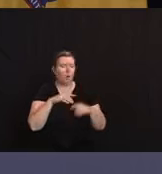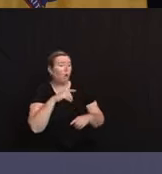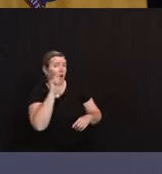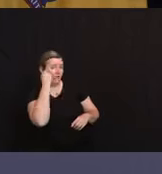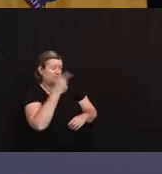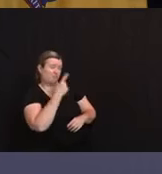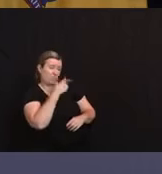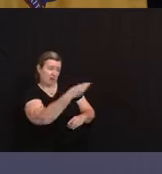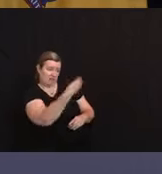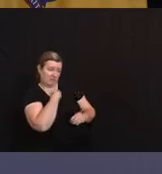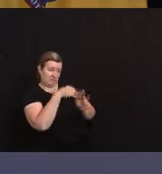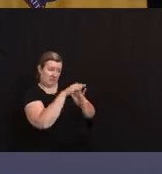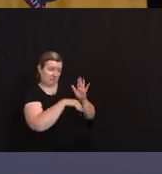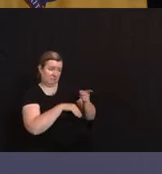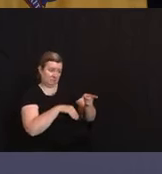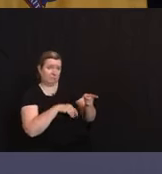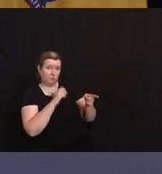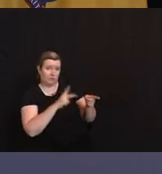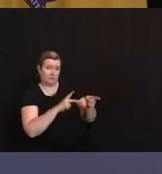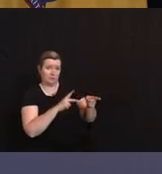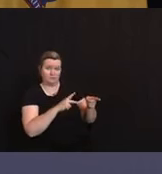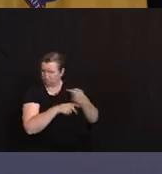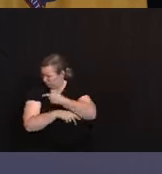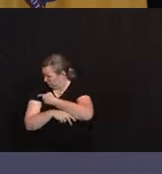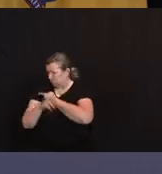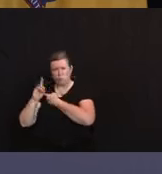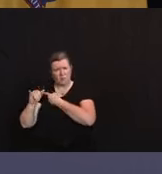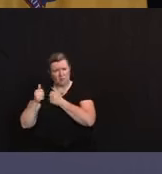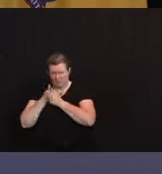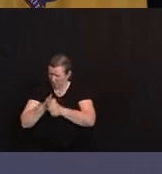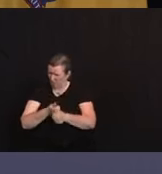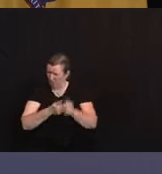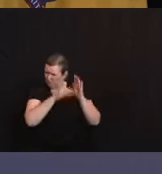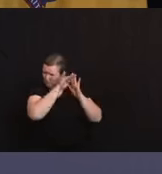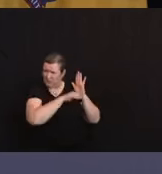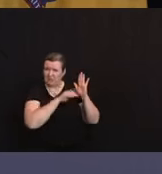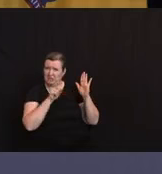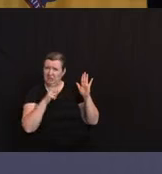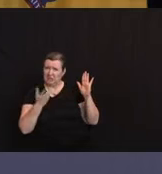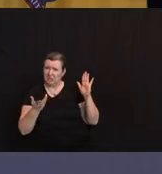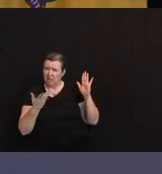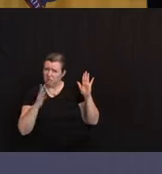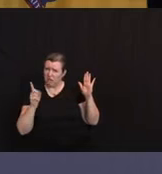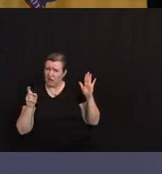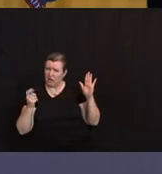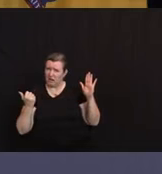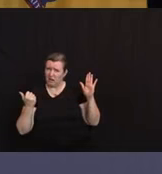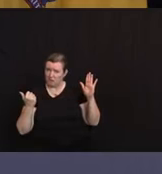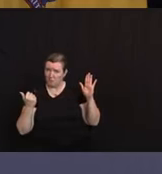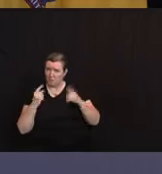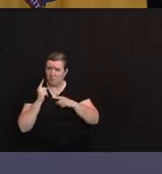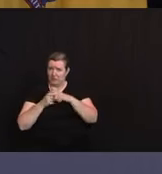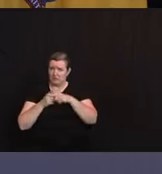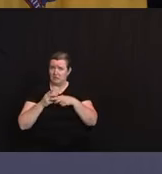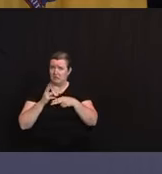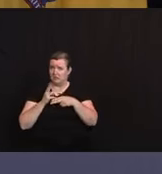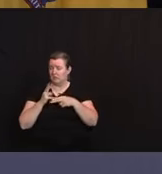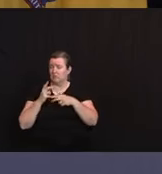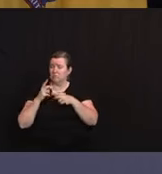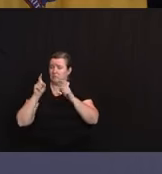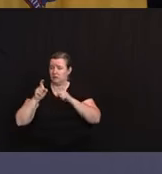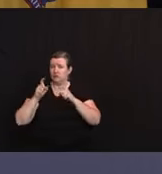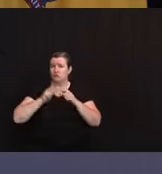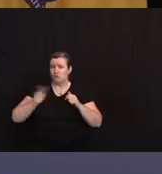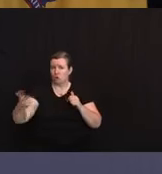that you track pretty clearly daily, right? In fact, you reported the turnaround time on testing a minute ago. So can we come back to you on the